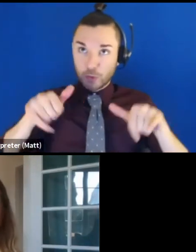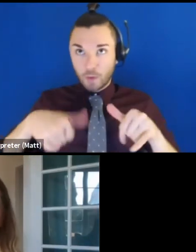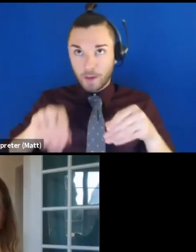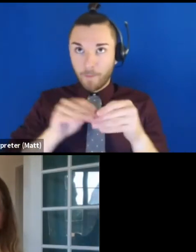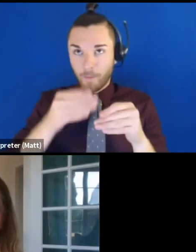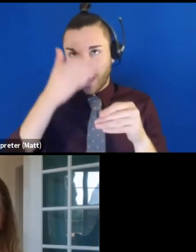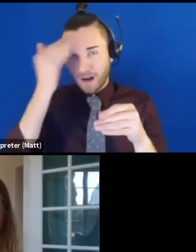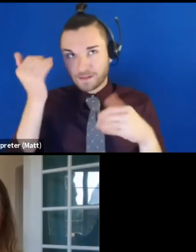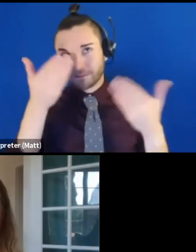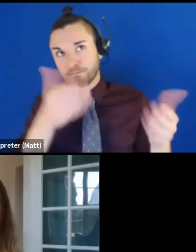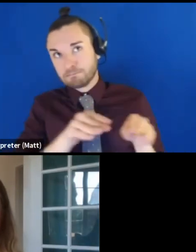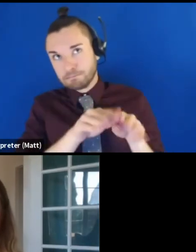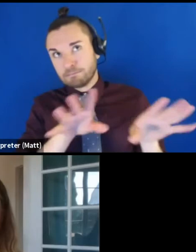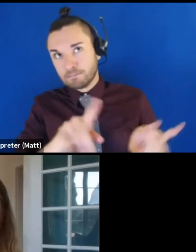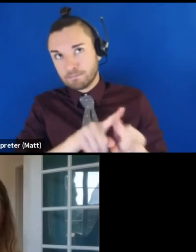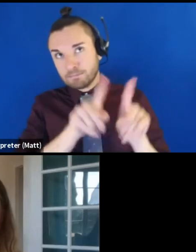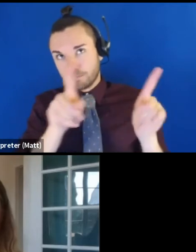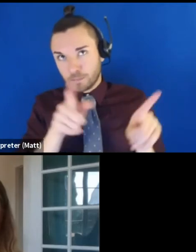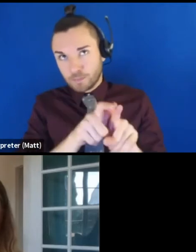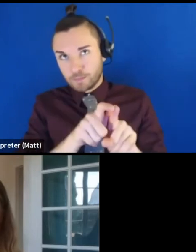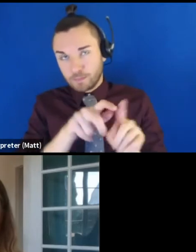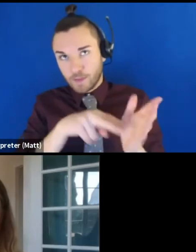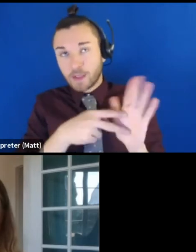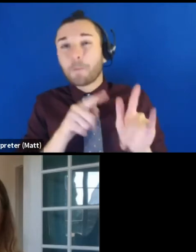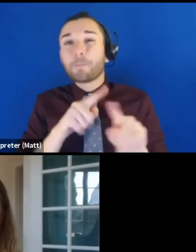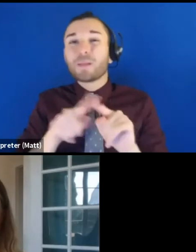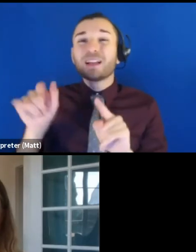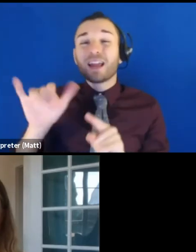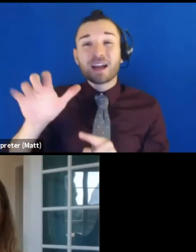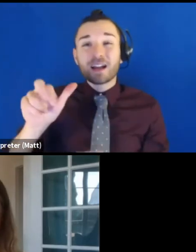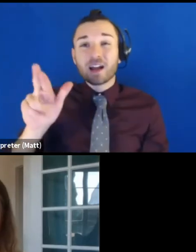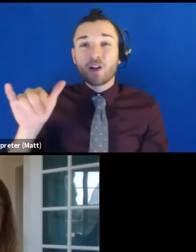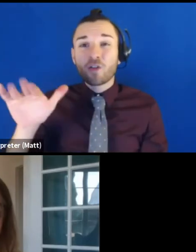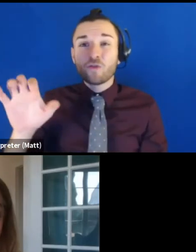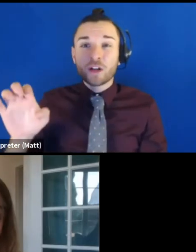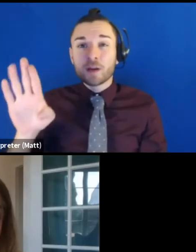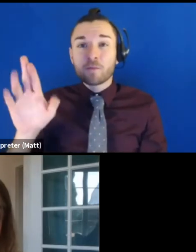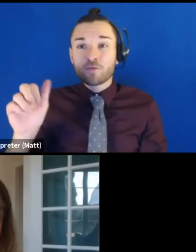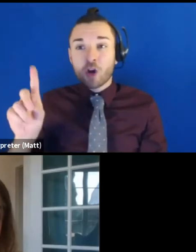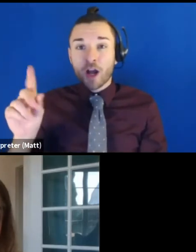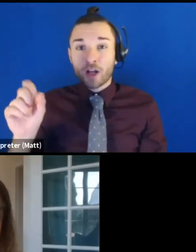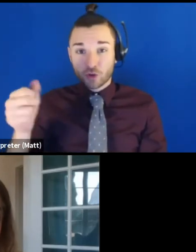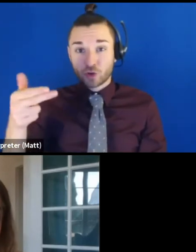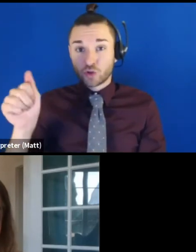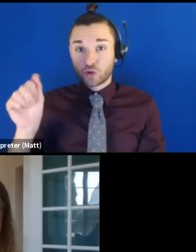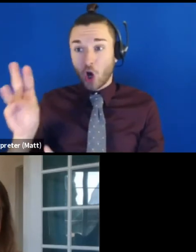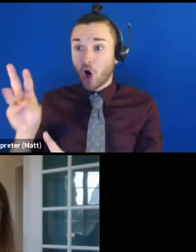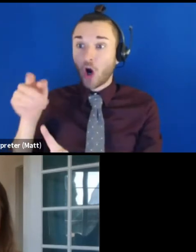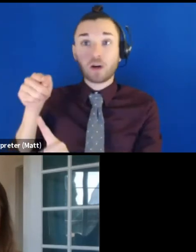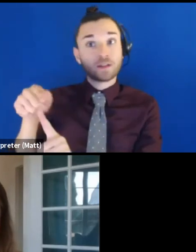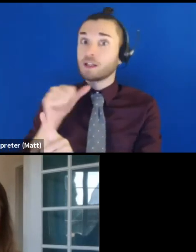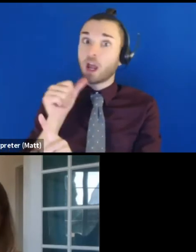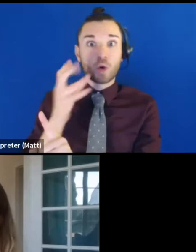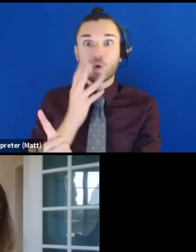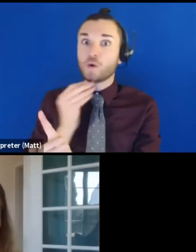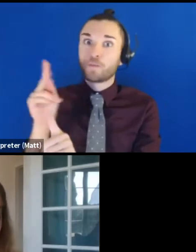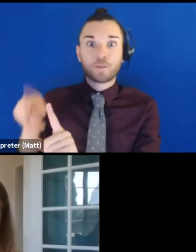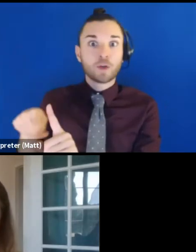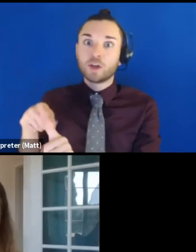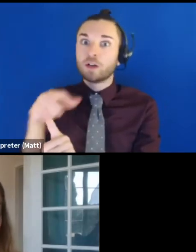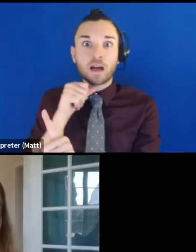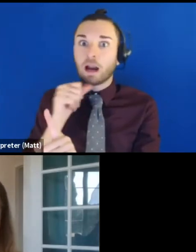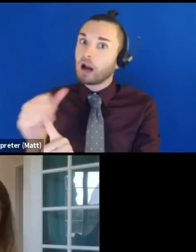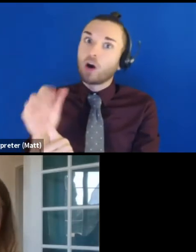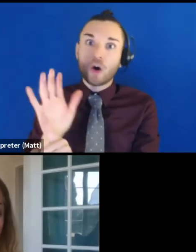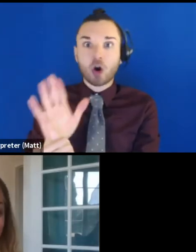But I think that the thing about Carrie Bradshaw, who we can actually talk about in terms of like, she's not a Jewish character, okay?